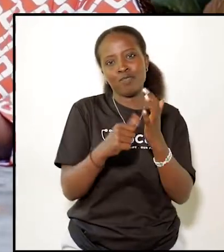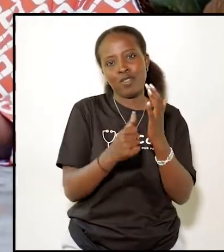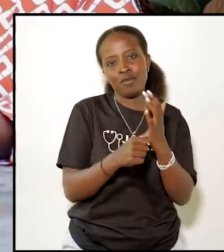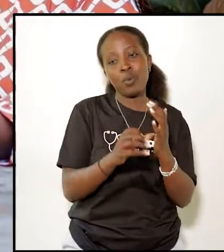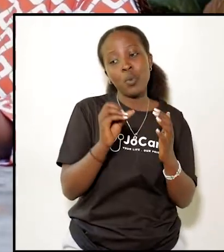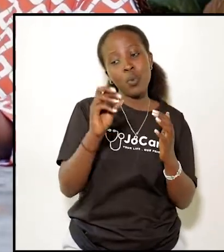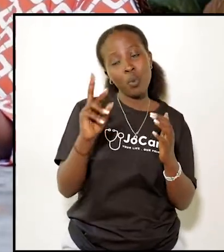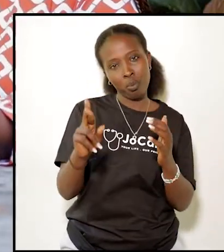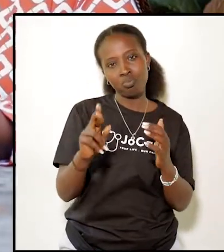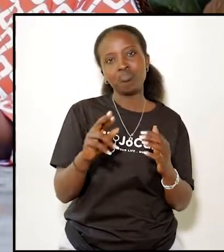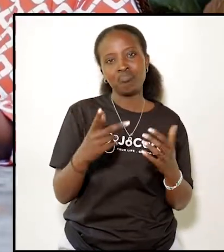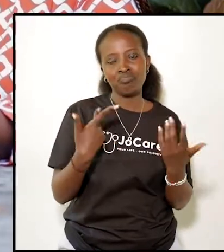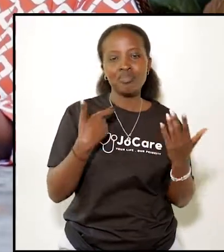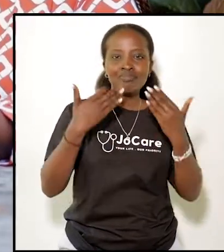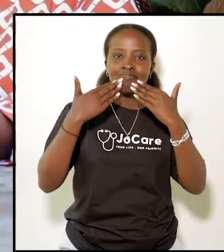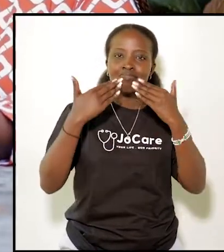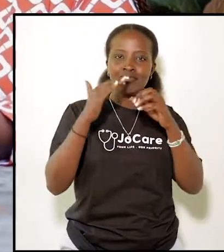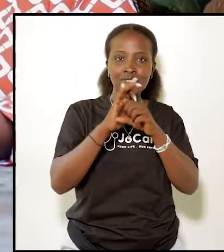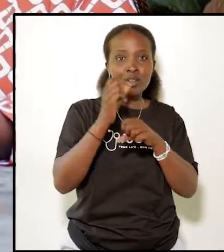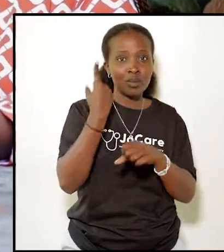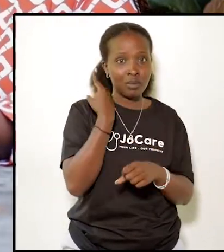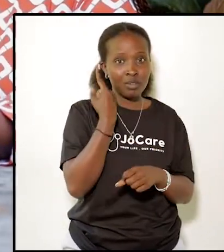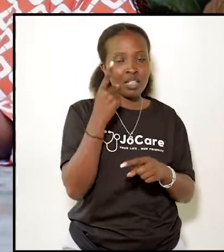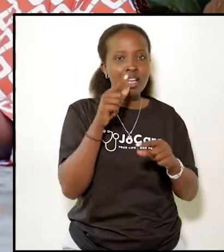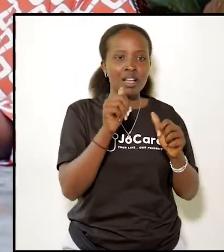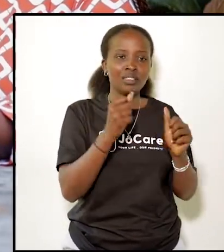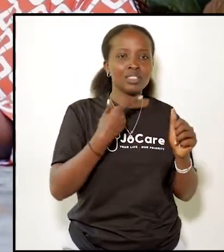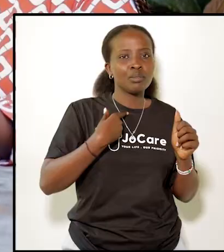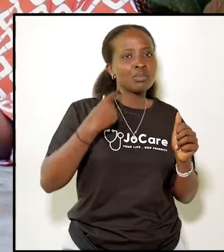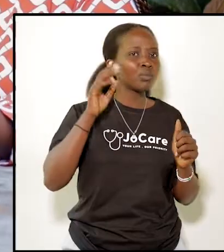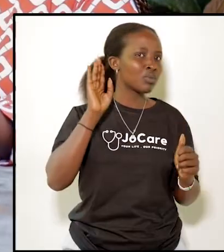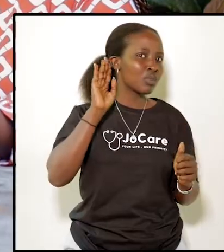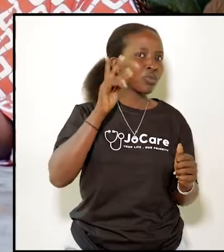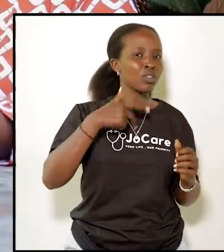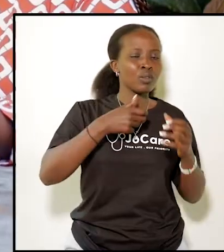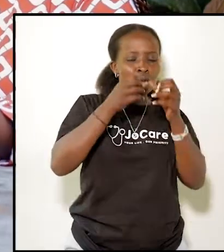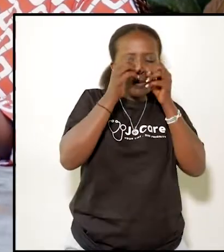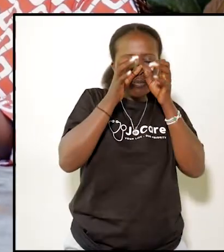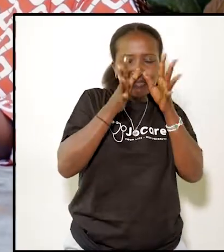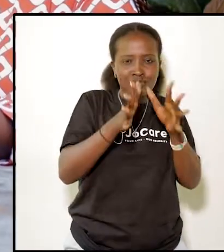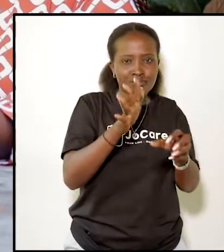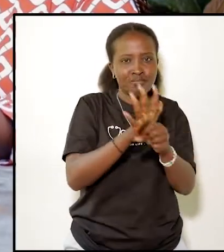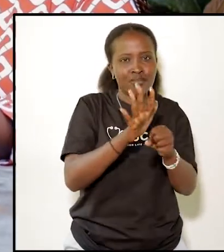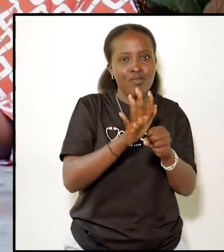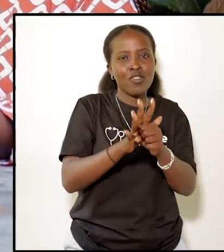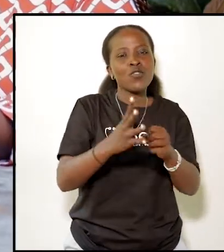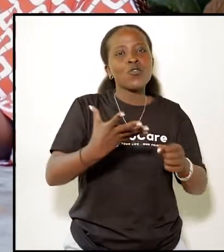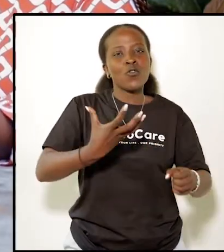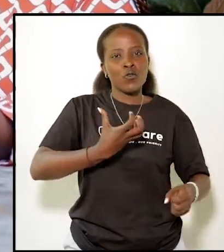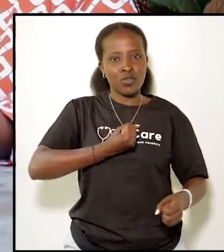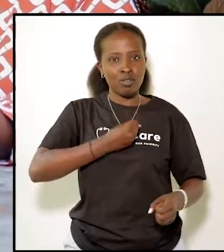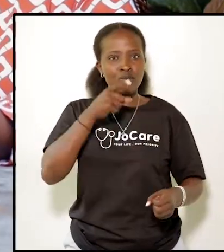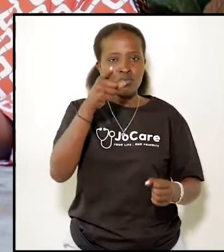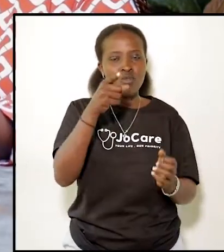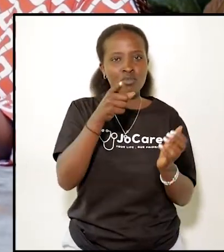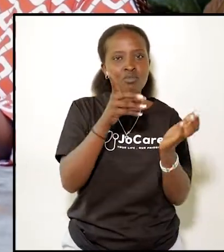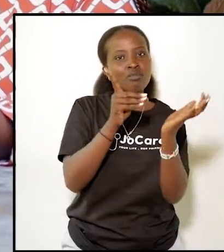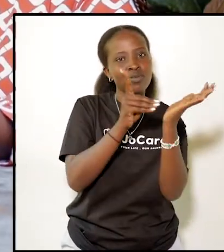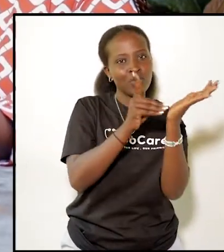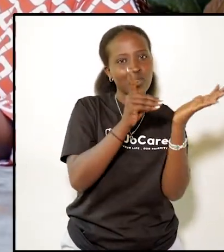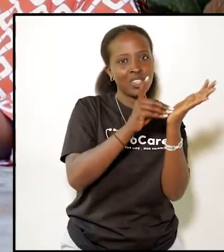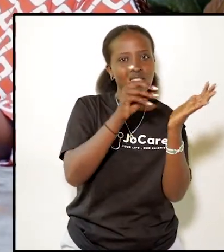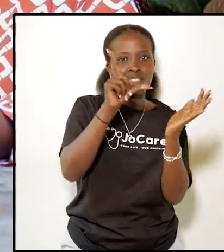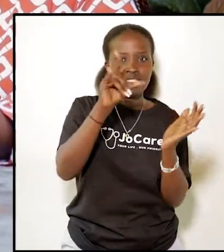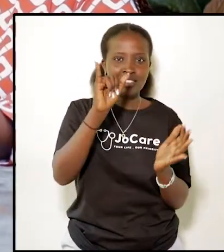So, yeah. Wow, thank you. And I think you know that as you understand, you are blessed to have Dr.